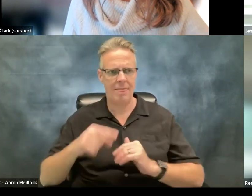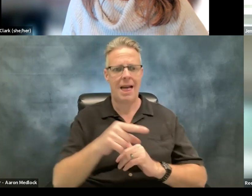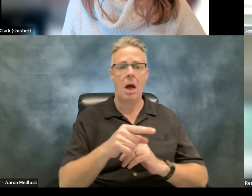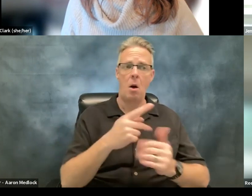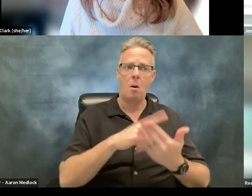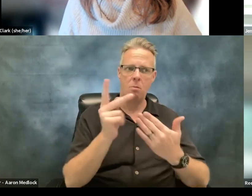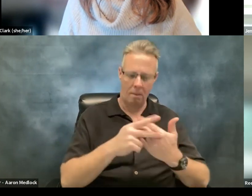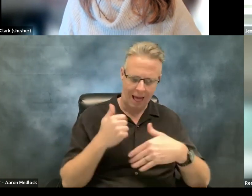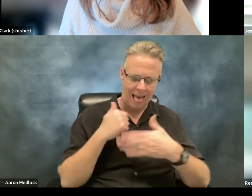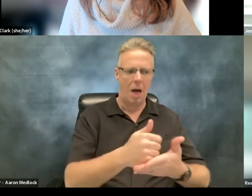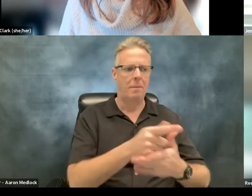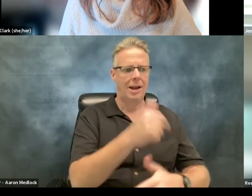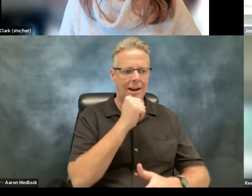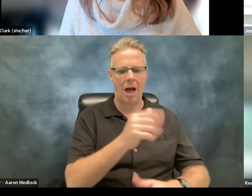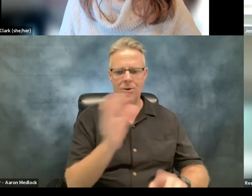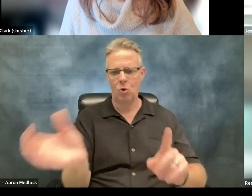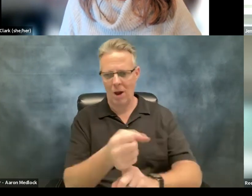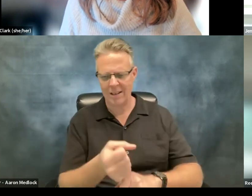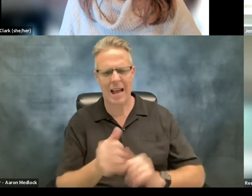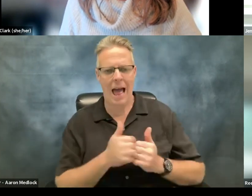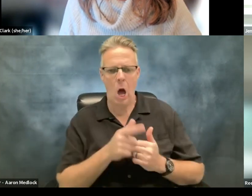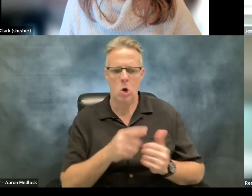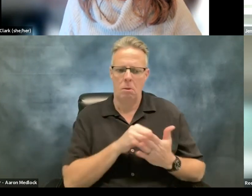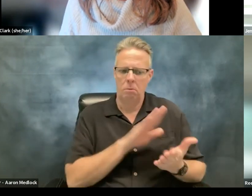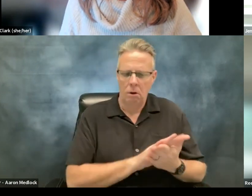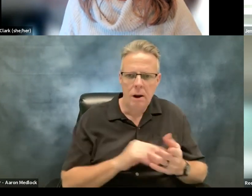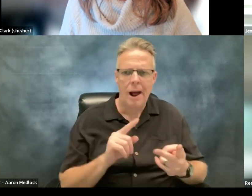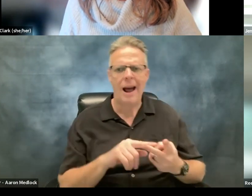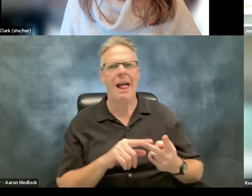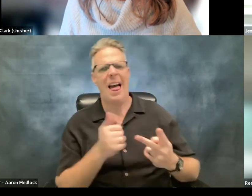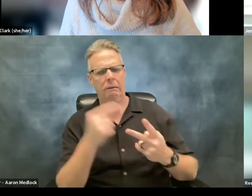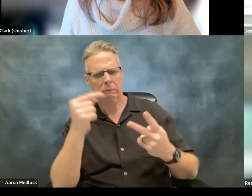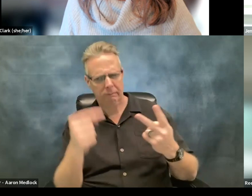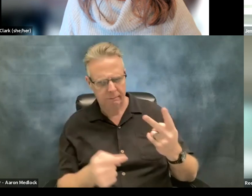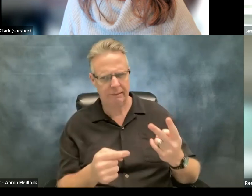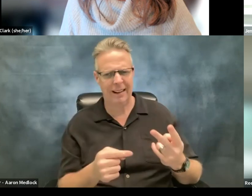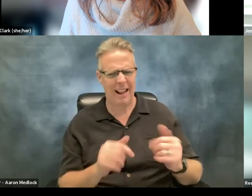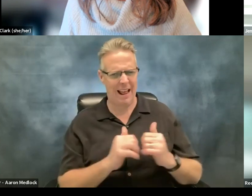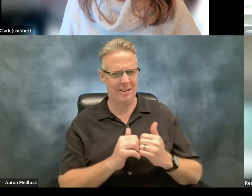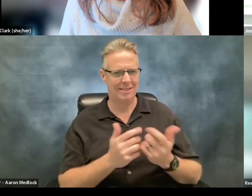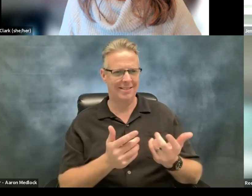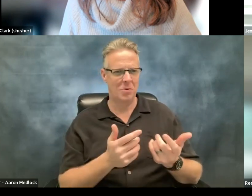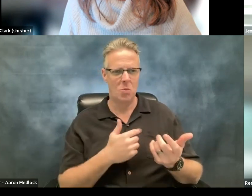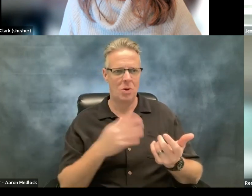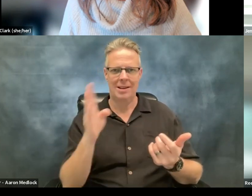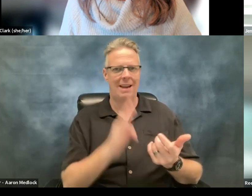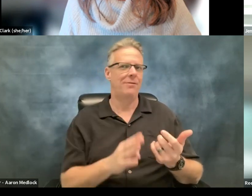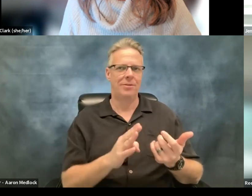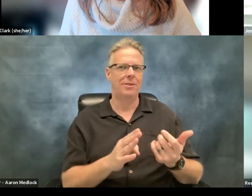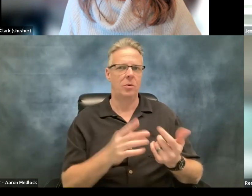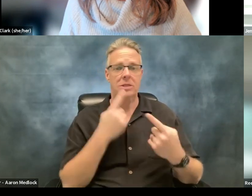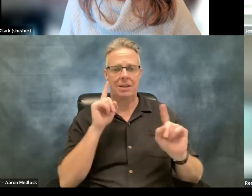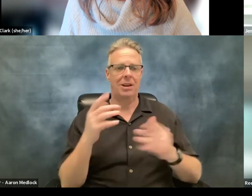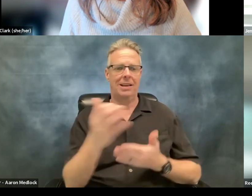being arrested. How do you measure that? This program prevented an ER visit. How do you measure that? And we really honestly never got that. We were never really successful.